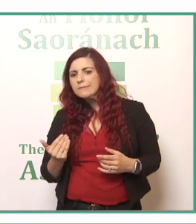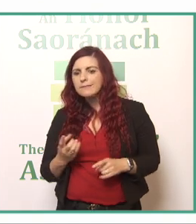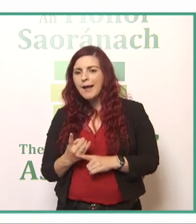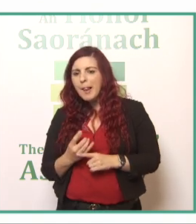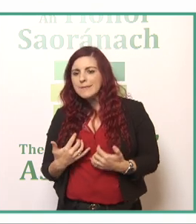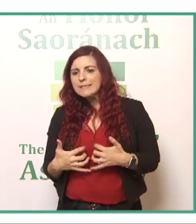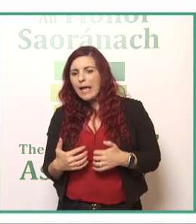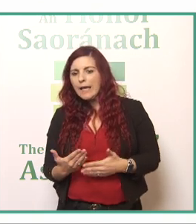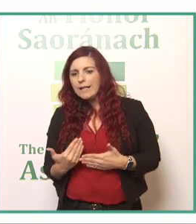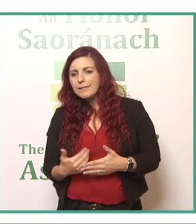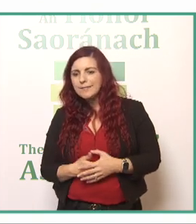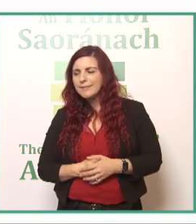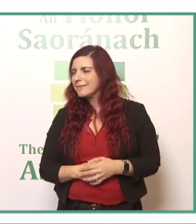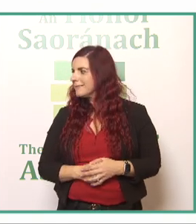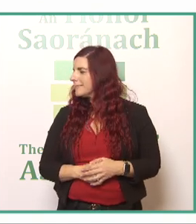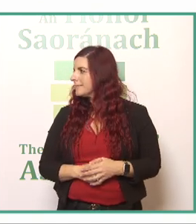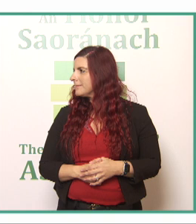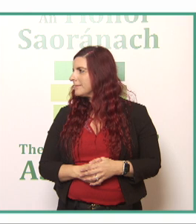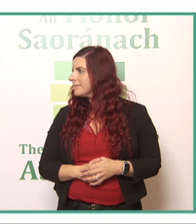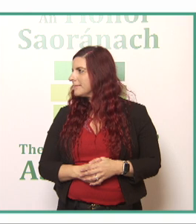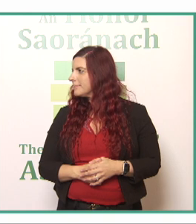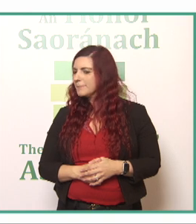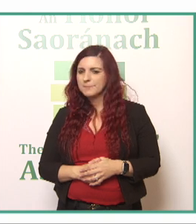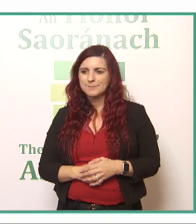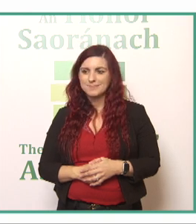lead. I'll just leave.